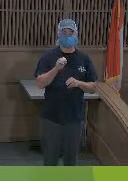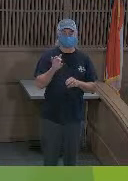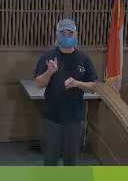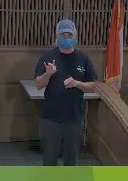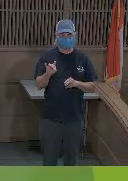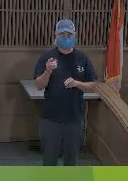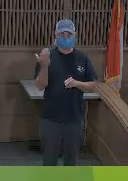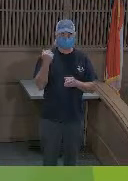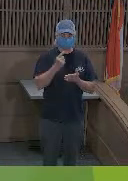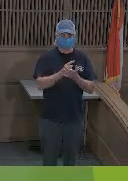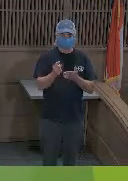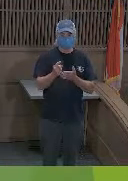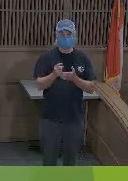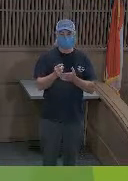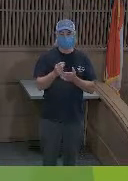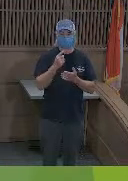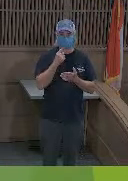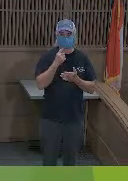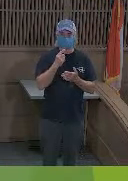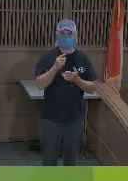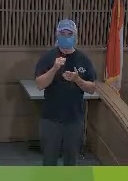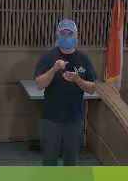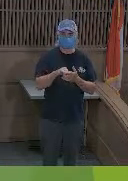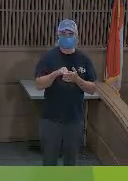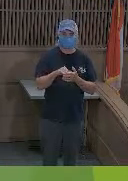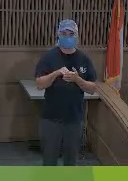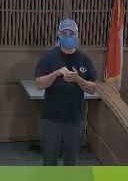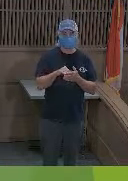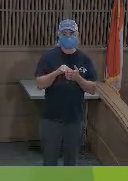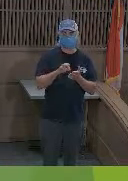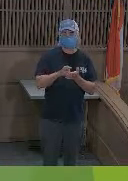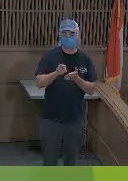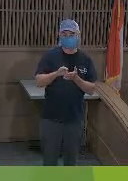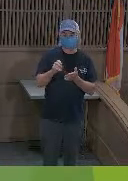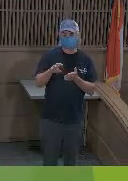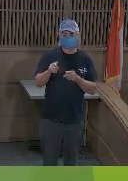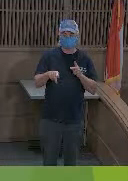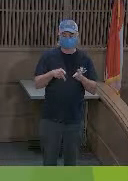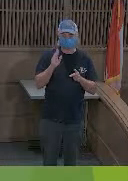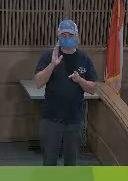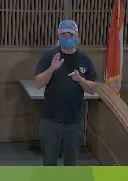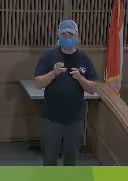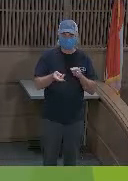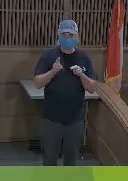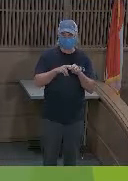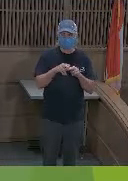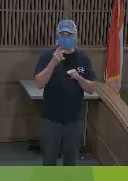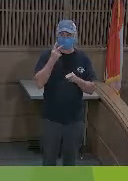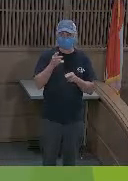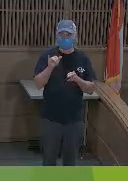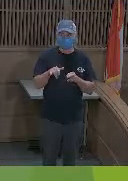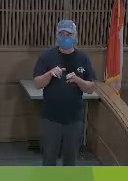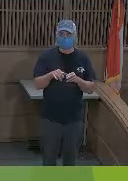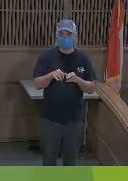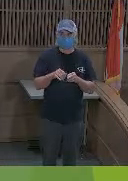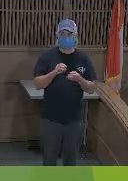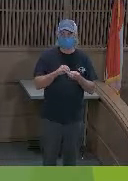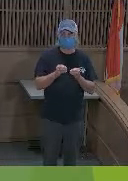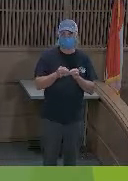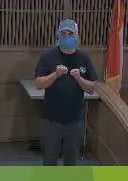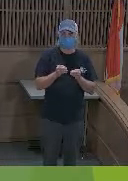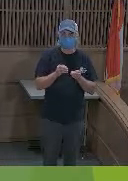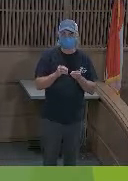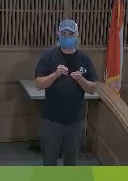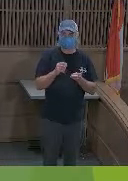I said last week there's every indication that the census will be higher this week. As you see, that's true, and we'll see the number, which